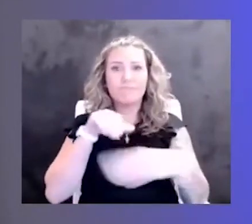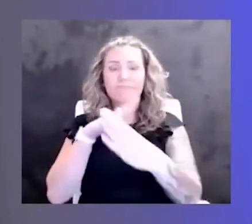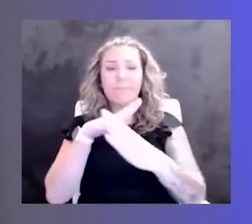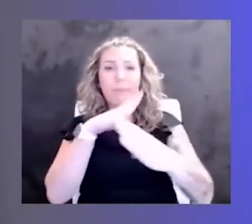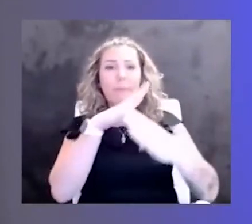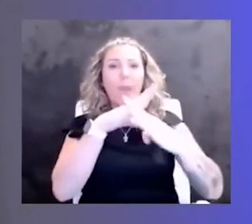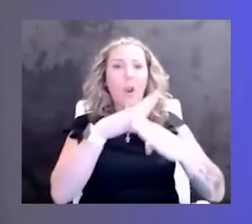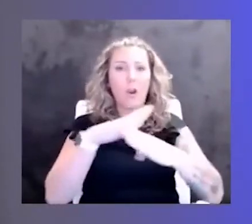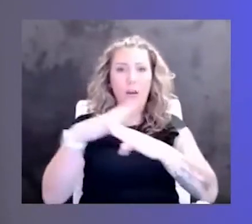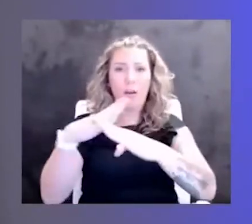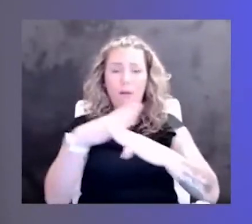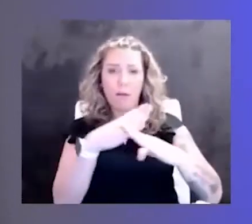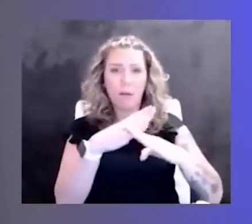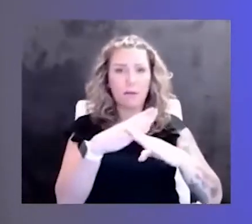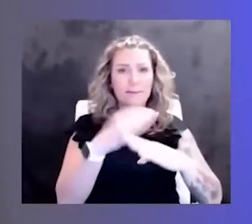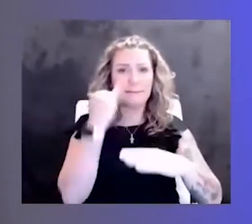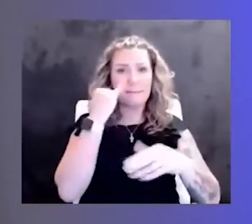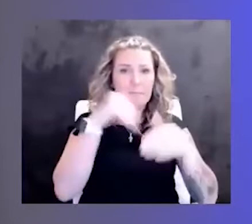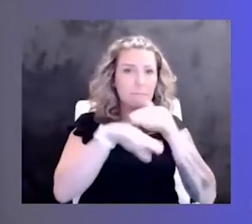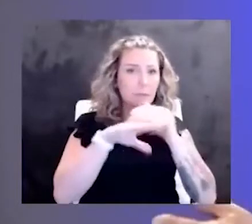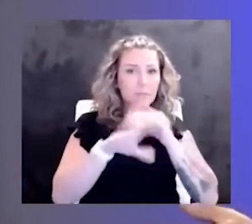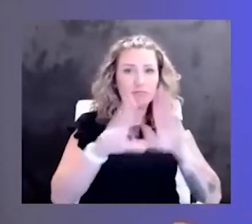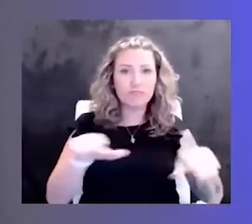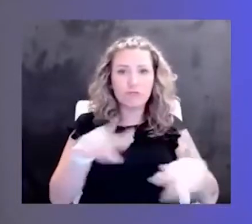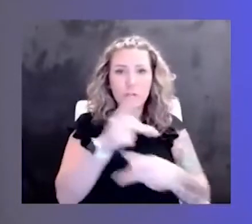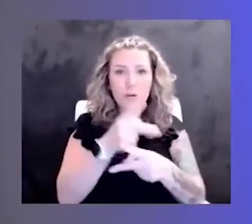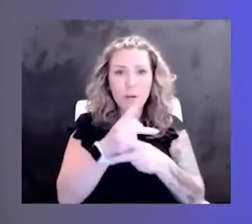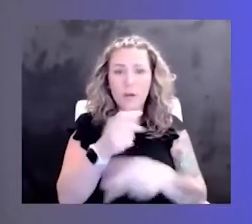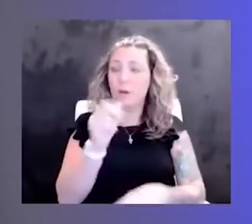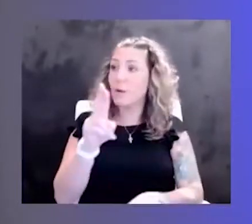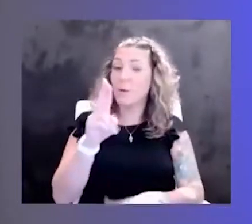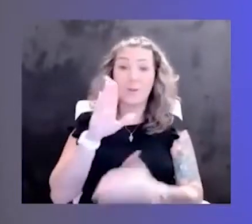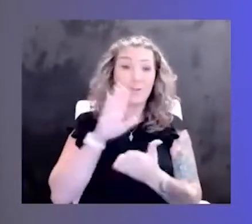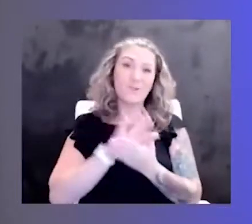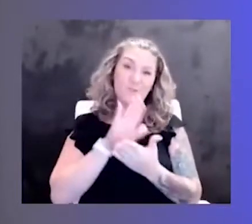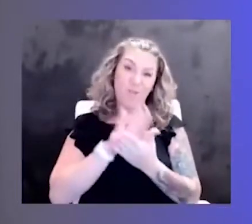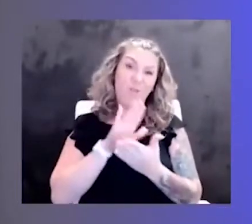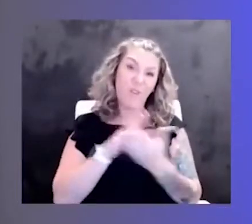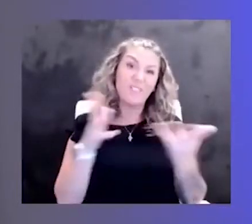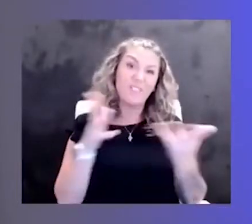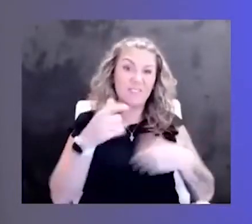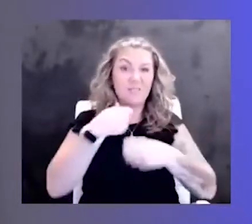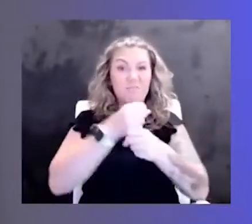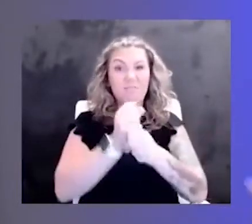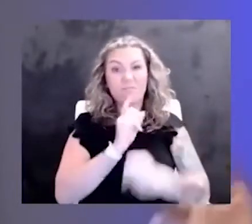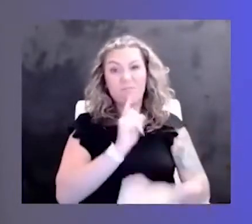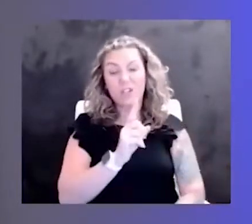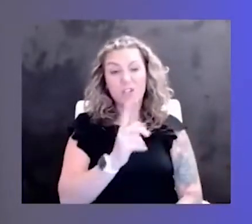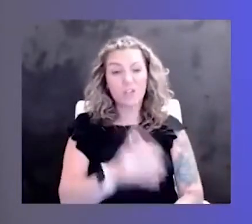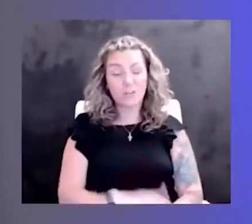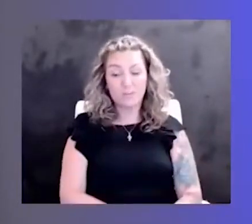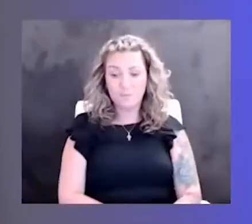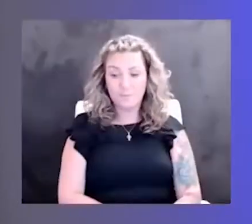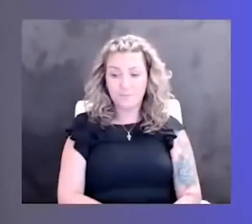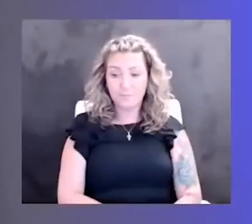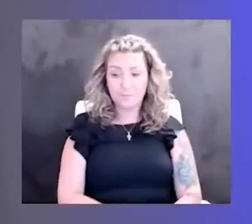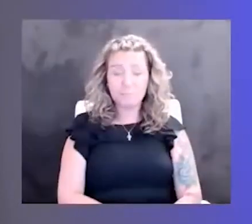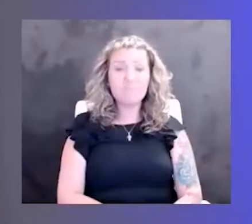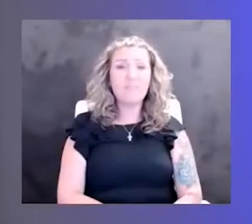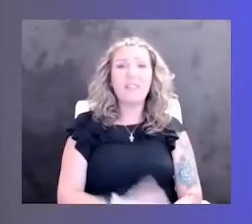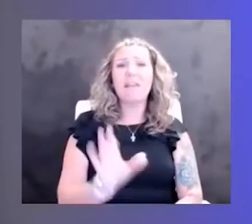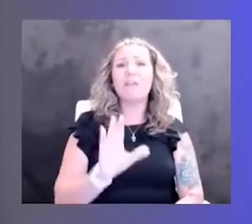it's access to childcare, schools, making sure that early childhood